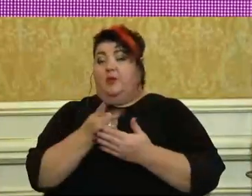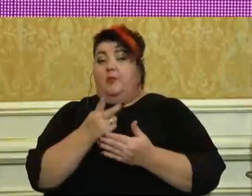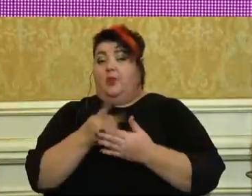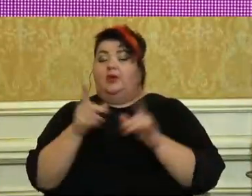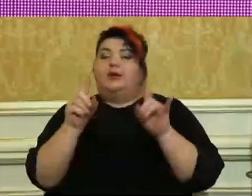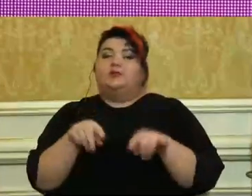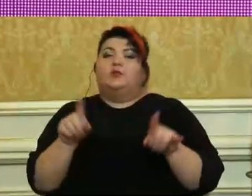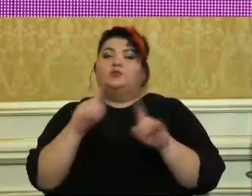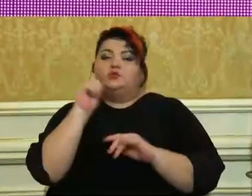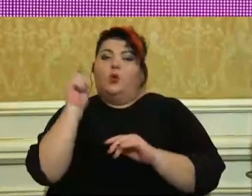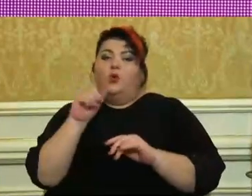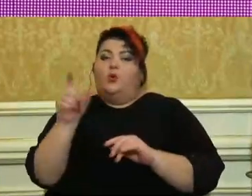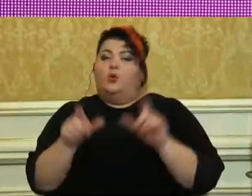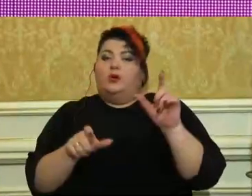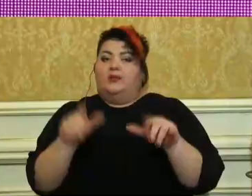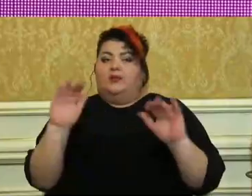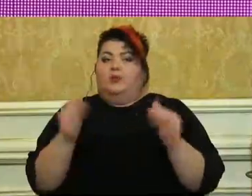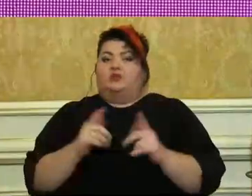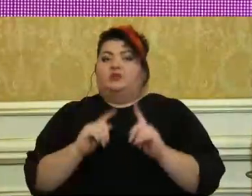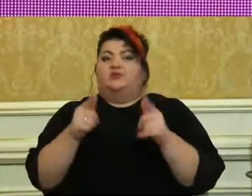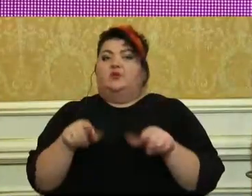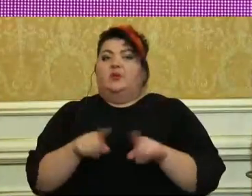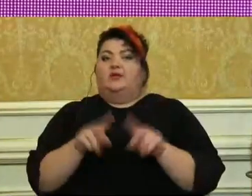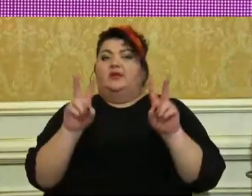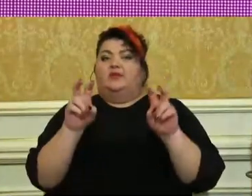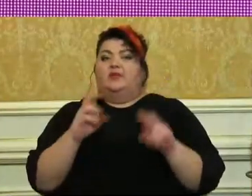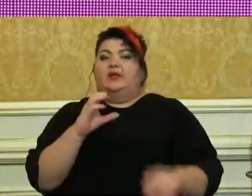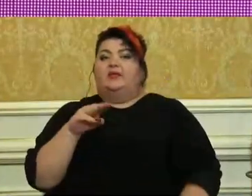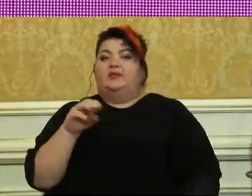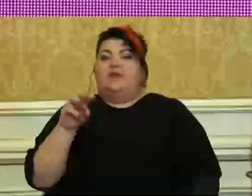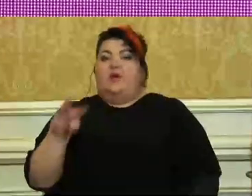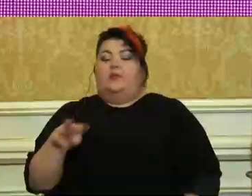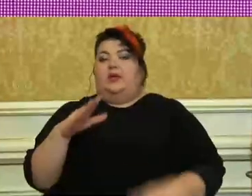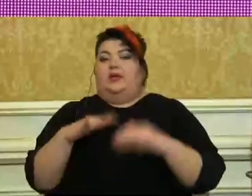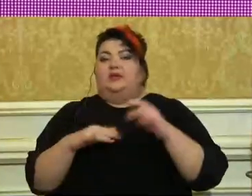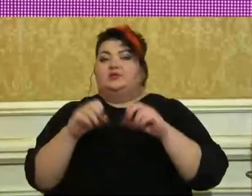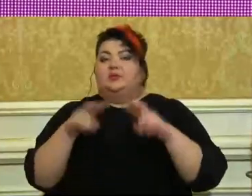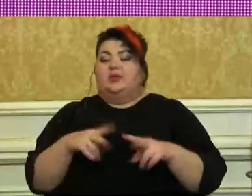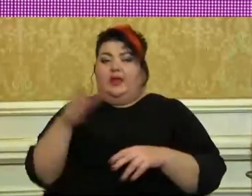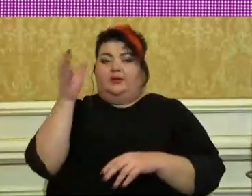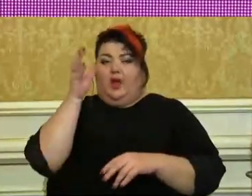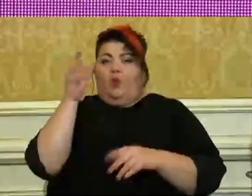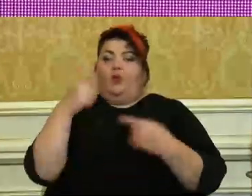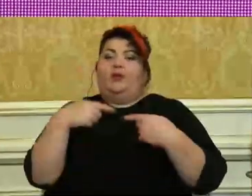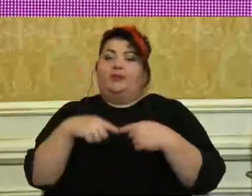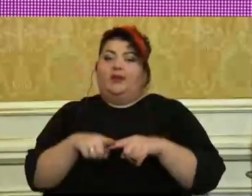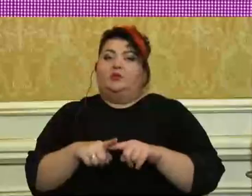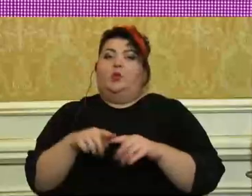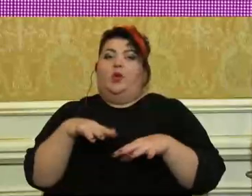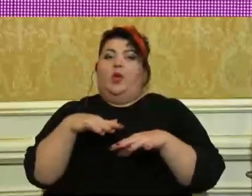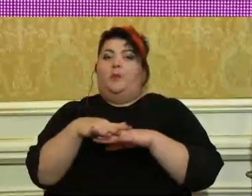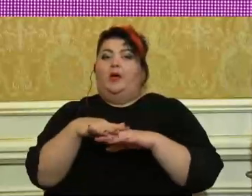normal level, just, quite acceptable level. So, well, Ukraine, the Ukrainian women, they are not